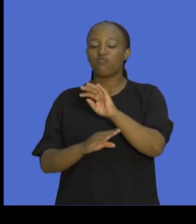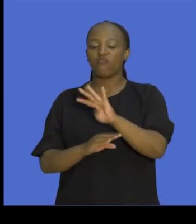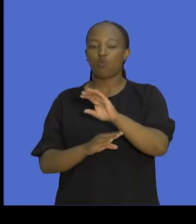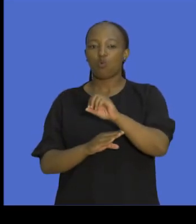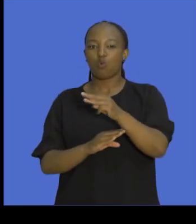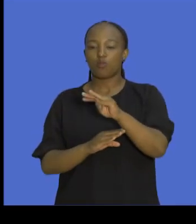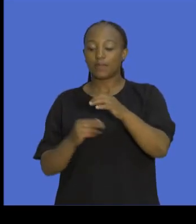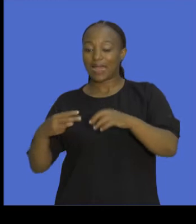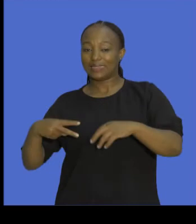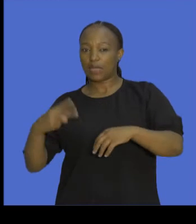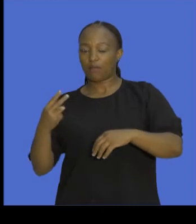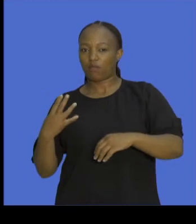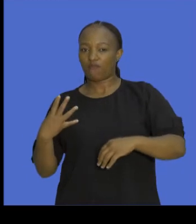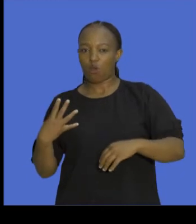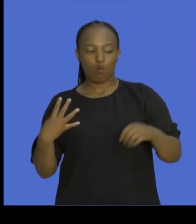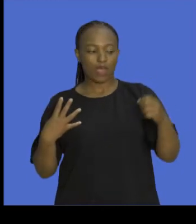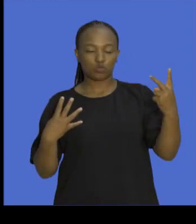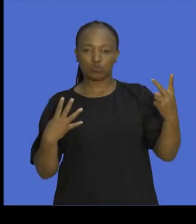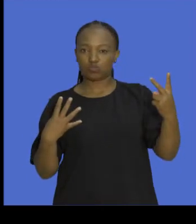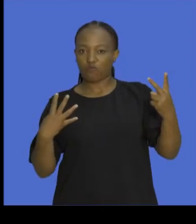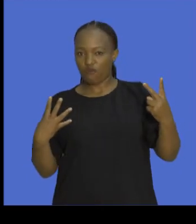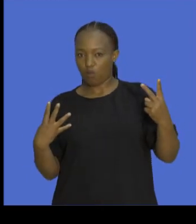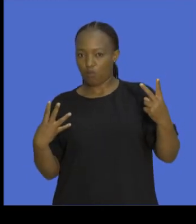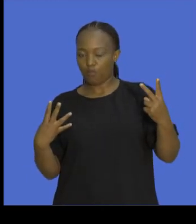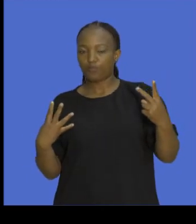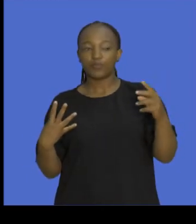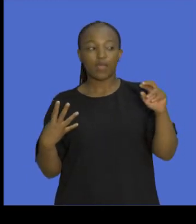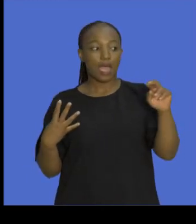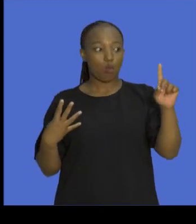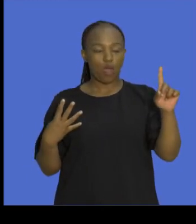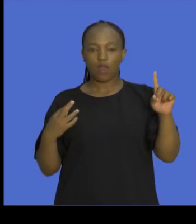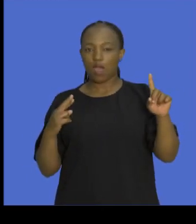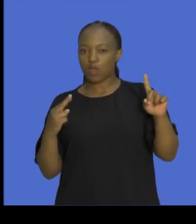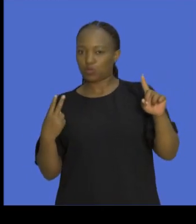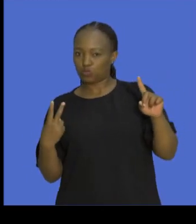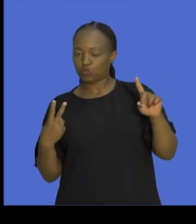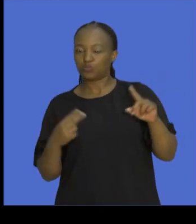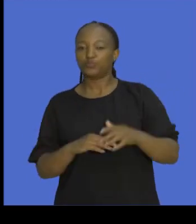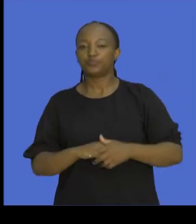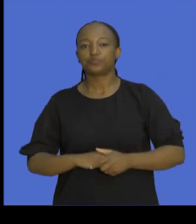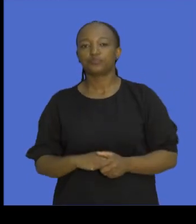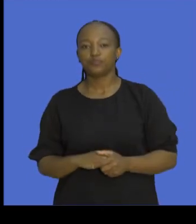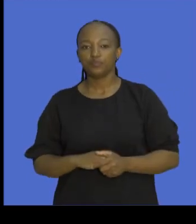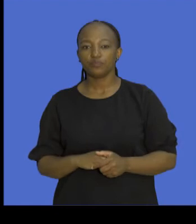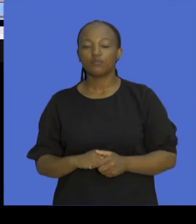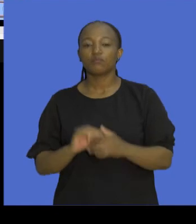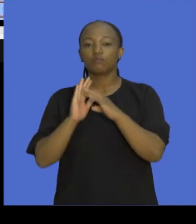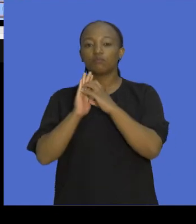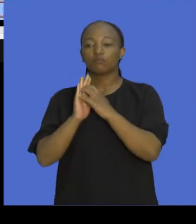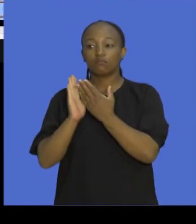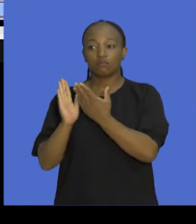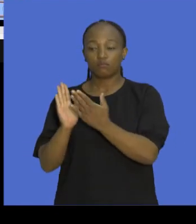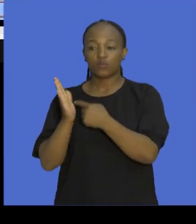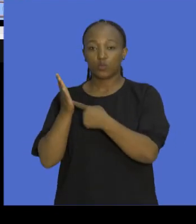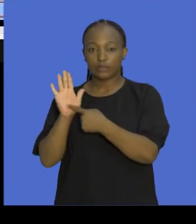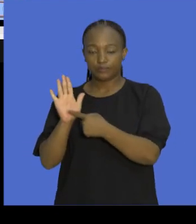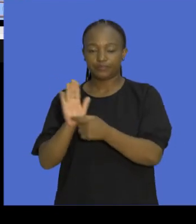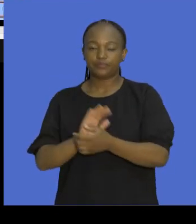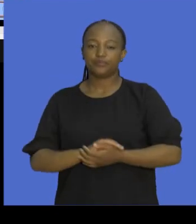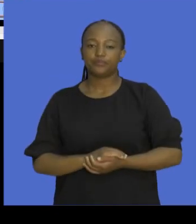actually double the resistance of R1, okay? So let's go to our simulation and